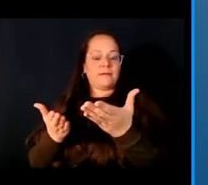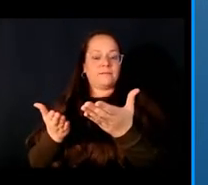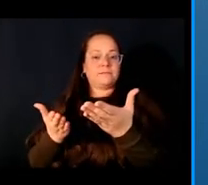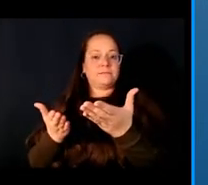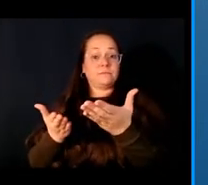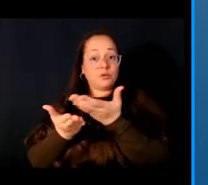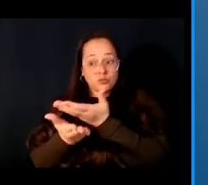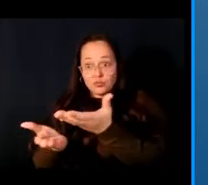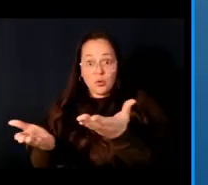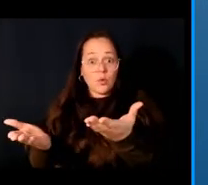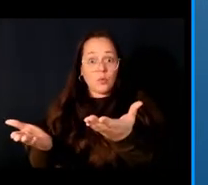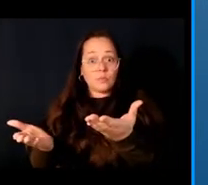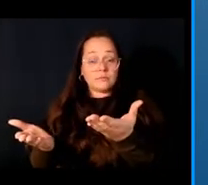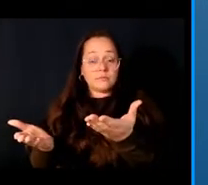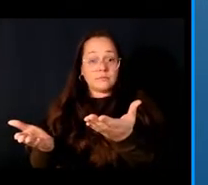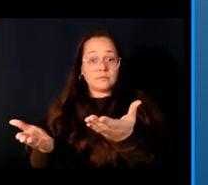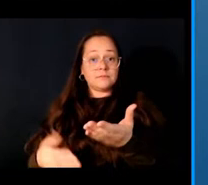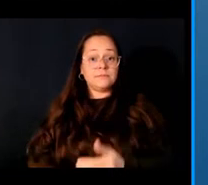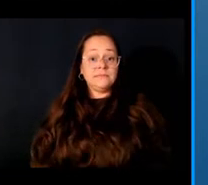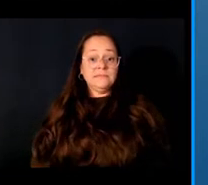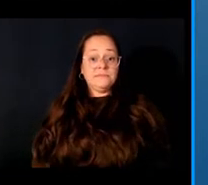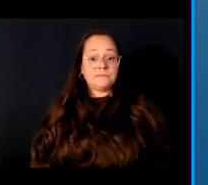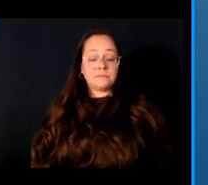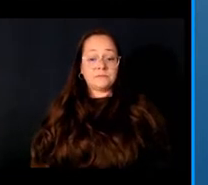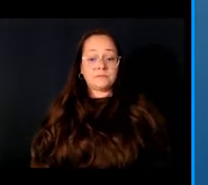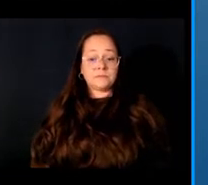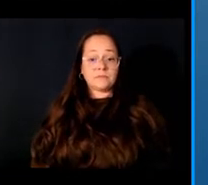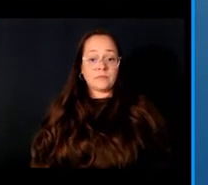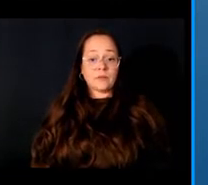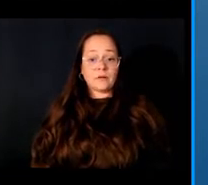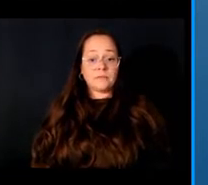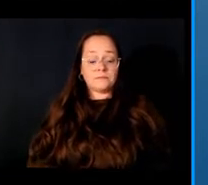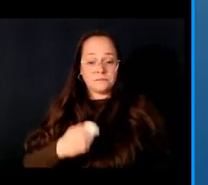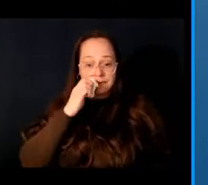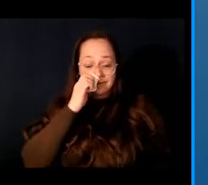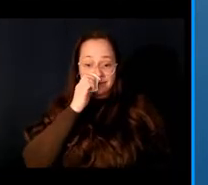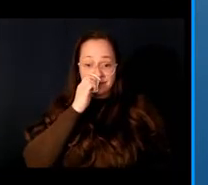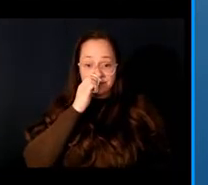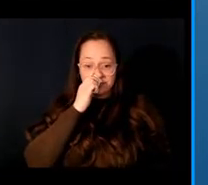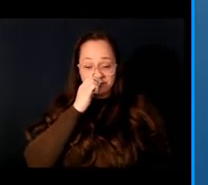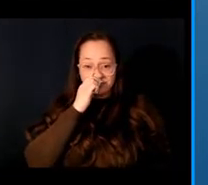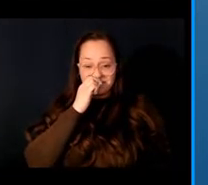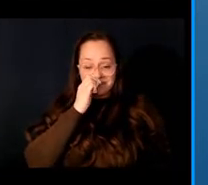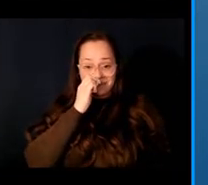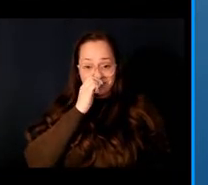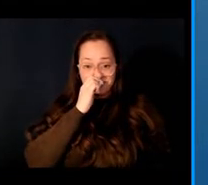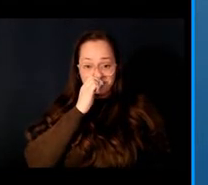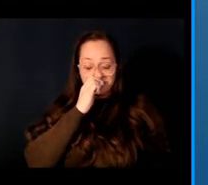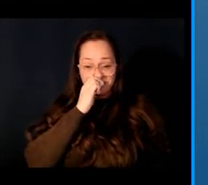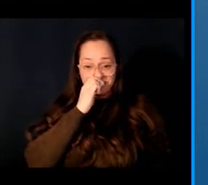so moved is it yeah yeah